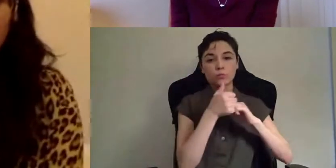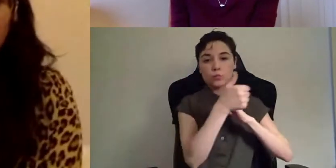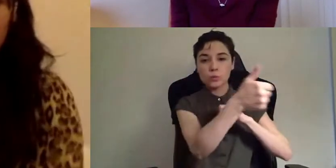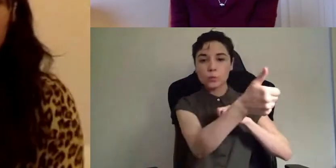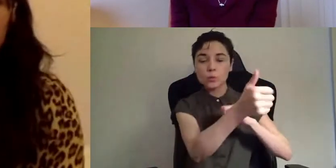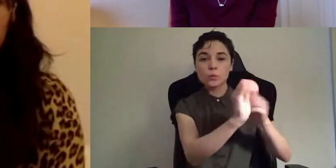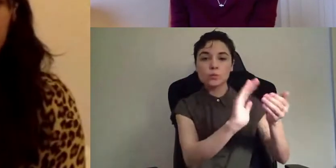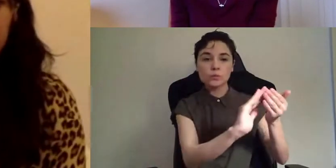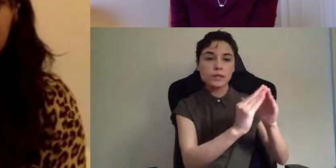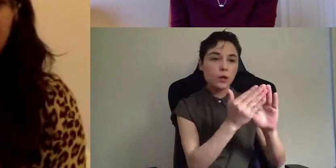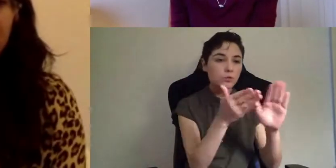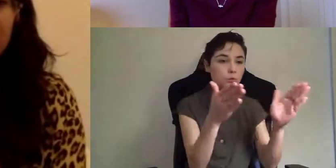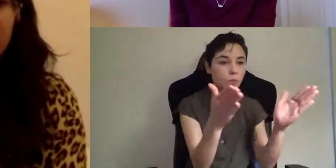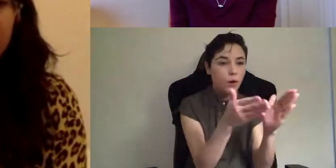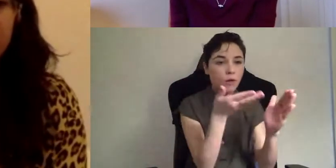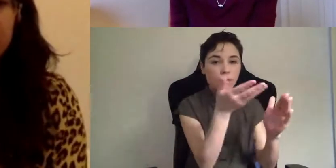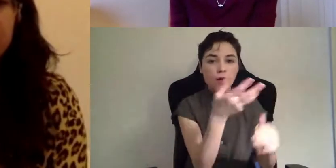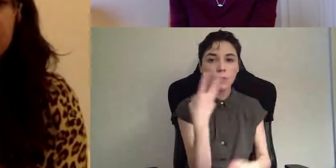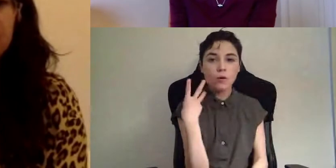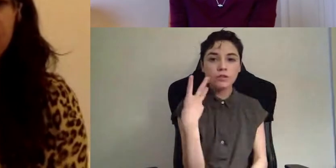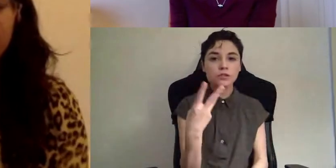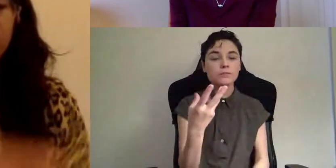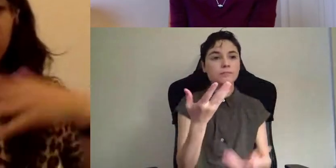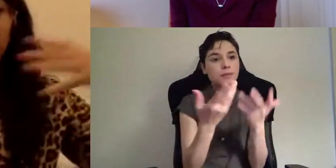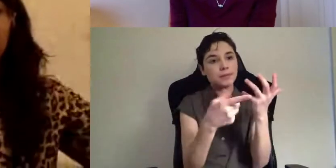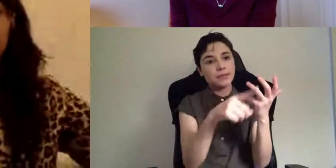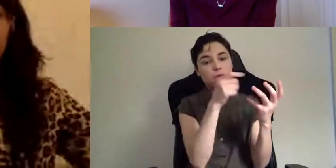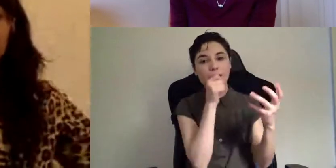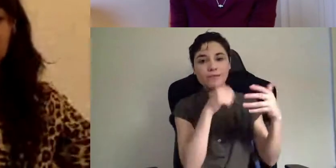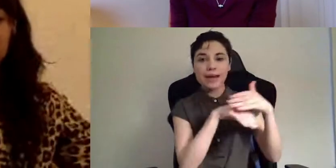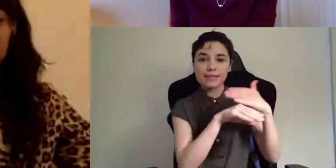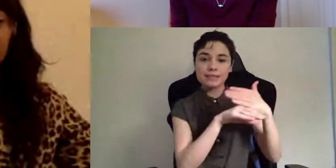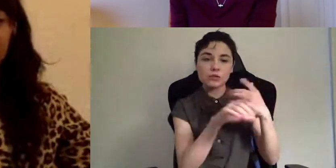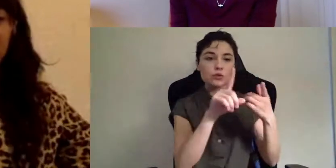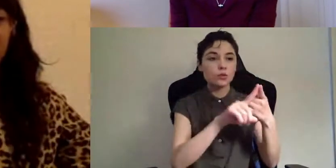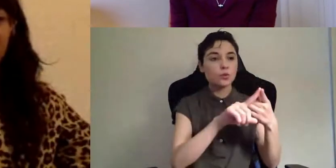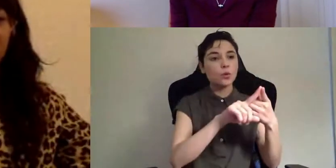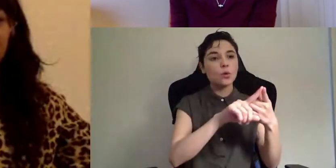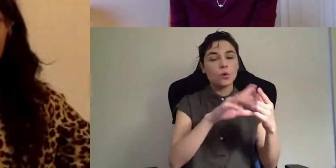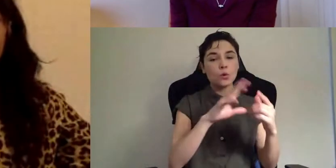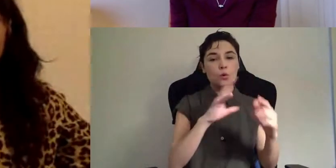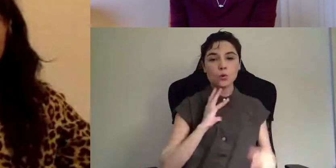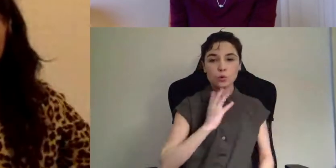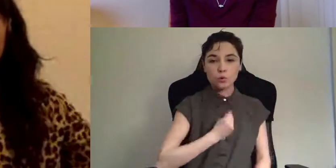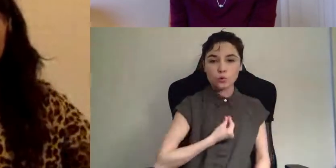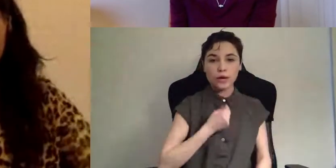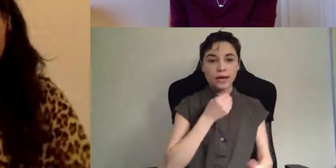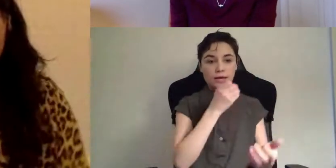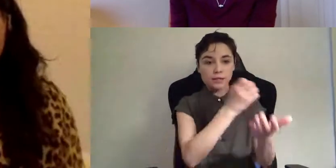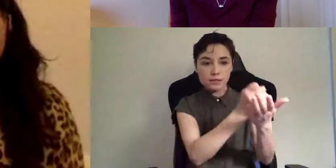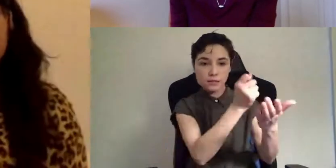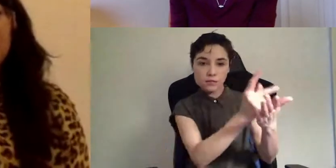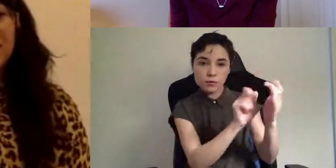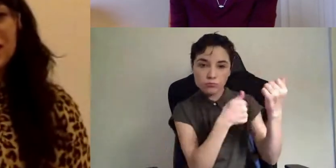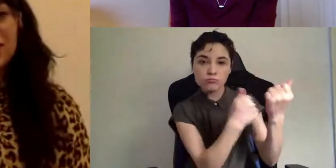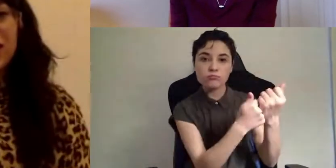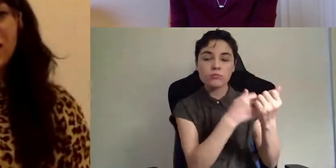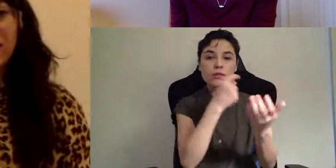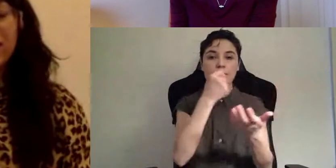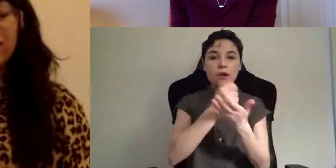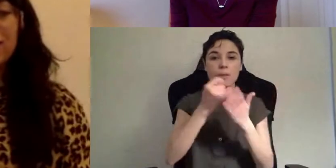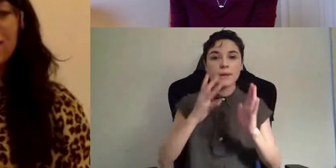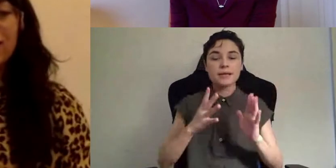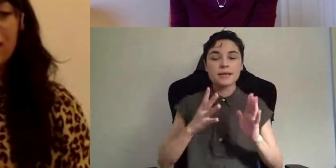a local trans-affirming therapist, it's like, oh, now you have the whole state. You know, you have the whole state